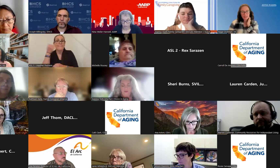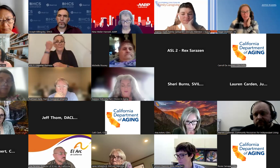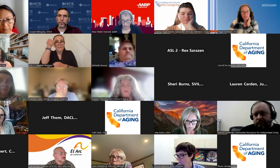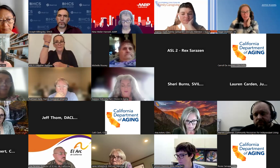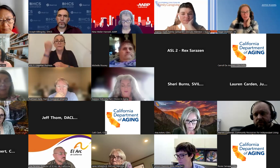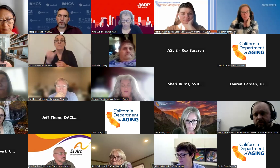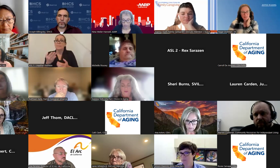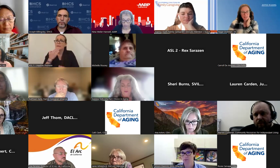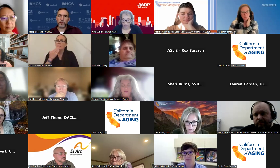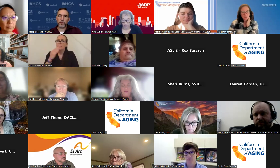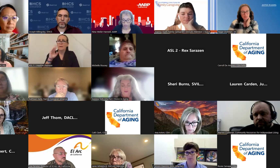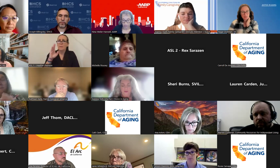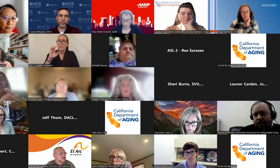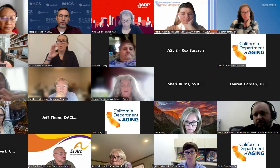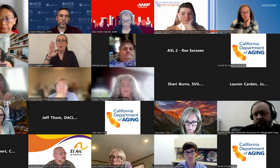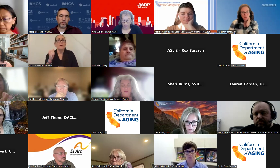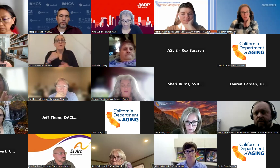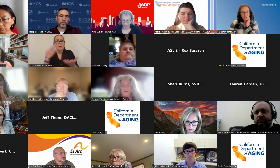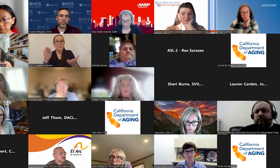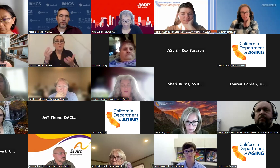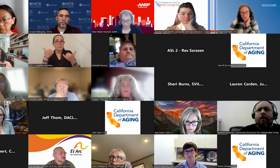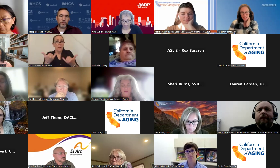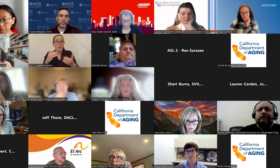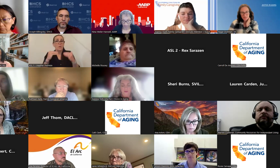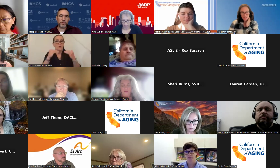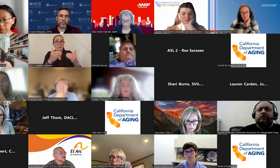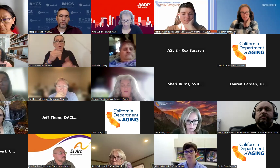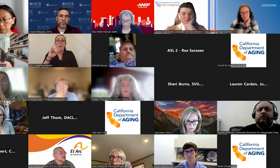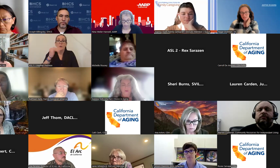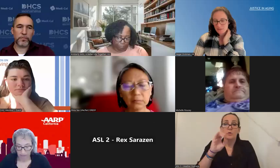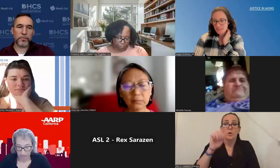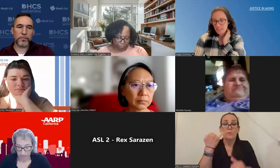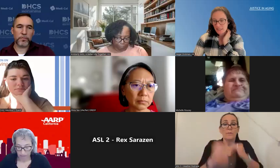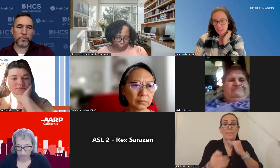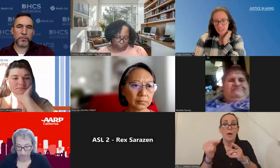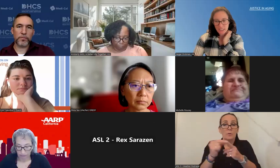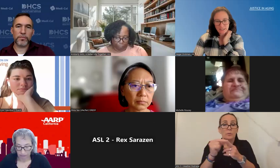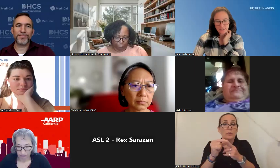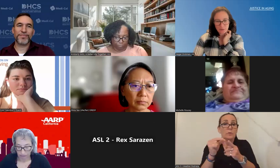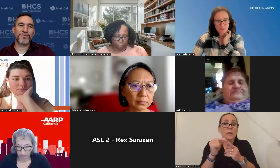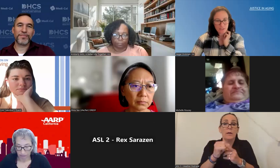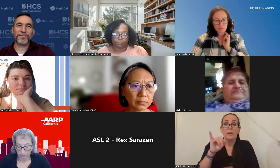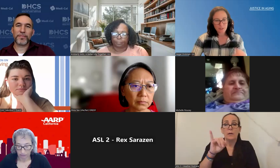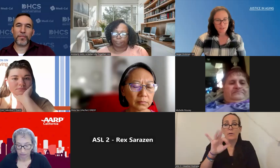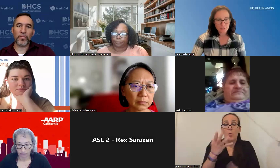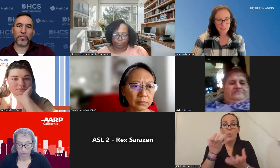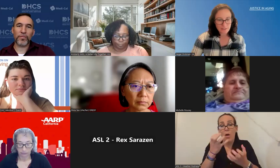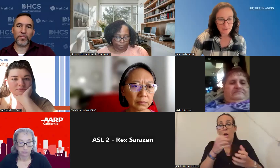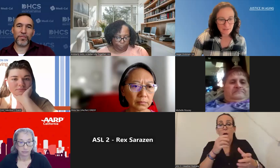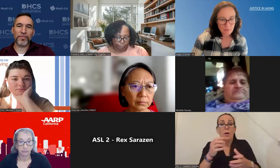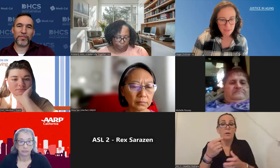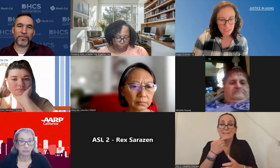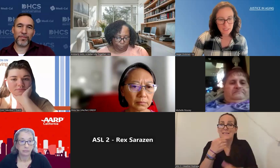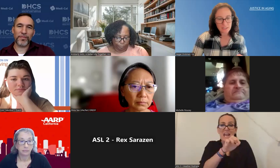actually let you, Joseph, have the last word before we move to transportation, in case you wanted to say anything, and then we're going to move on to our